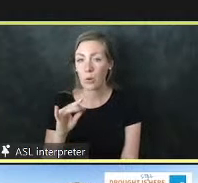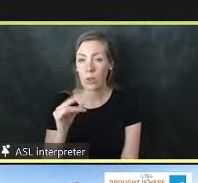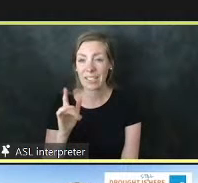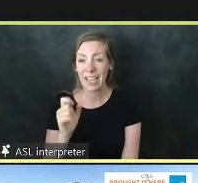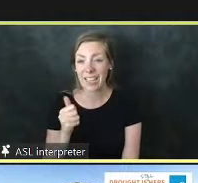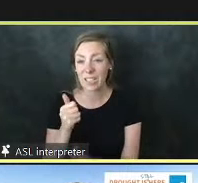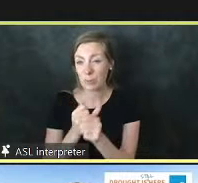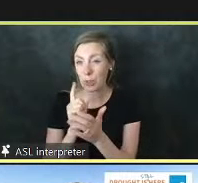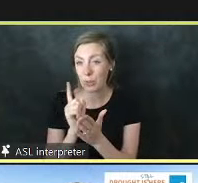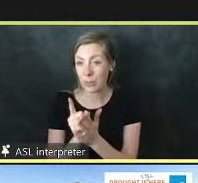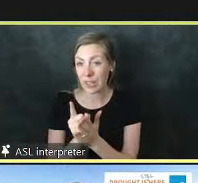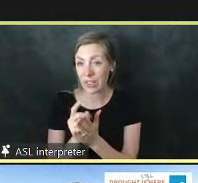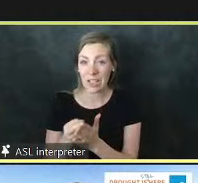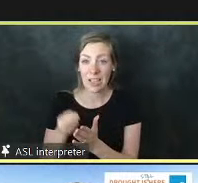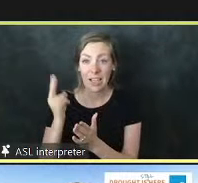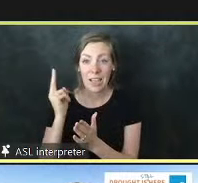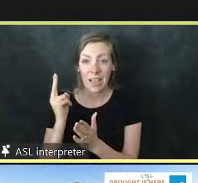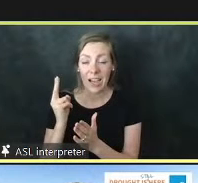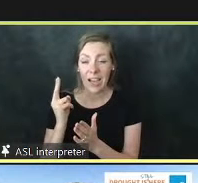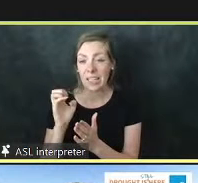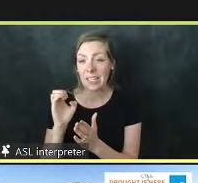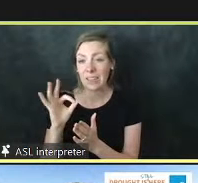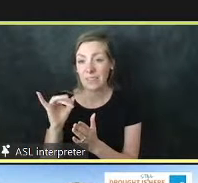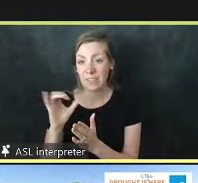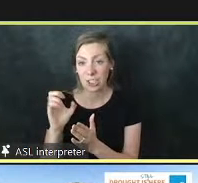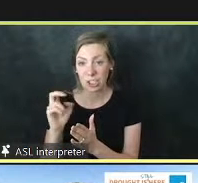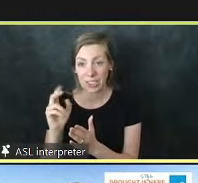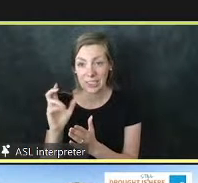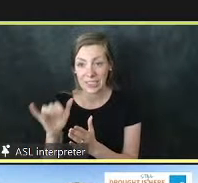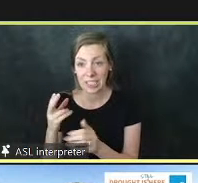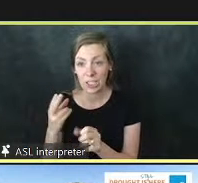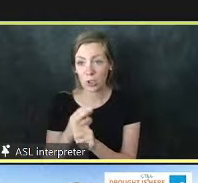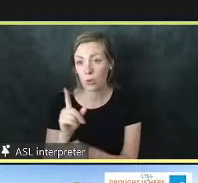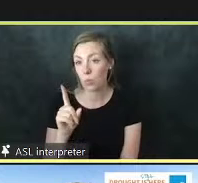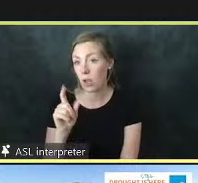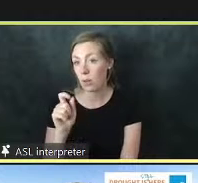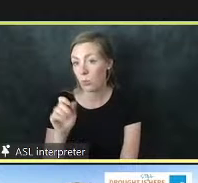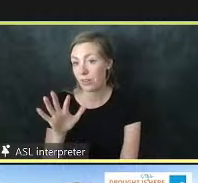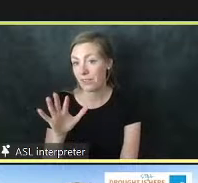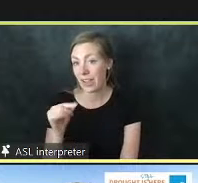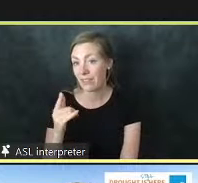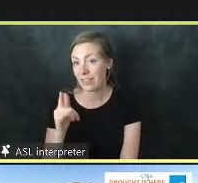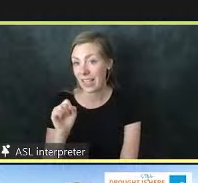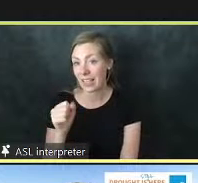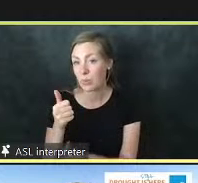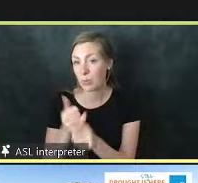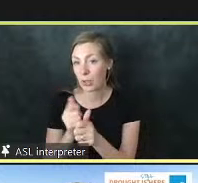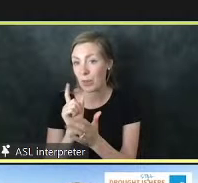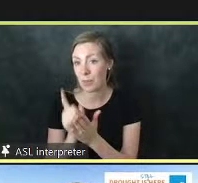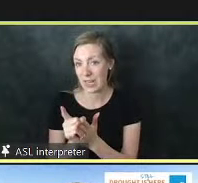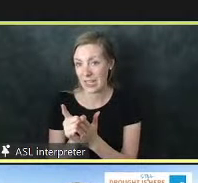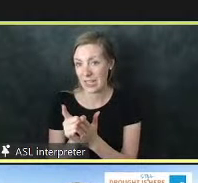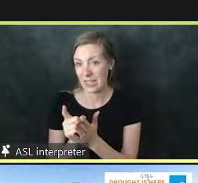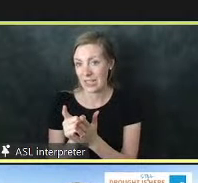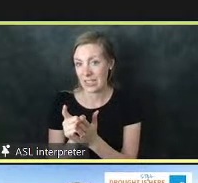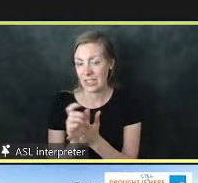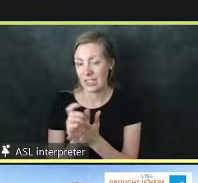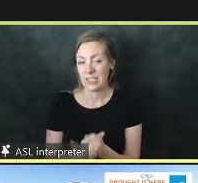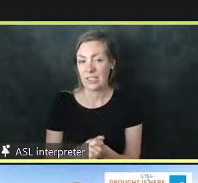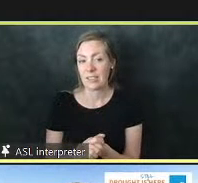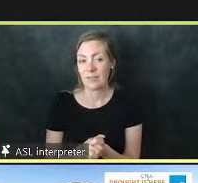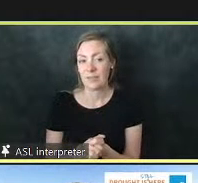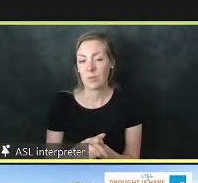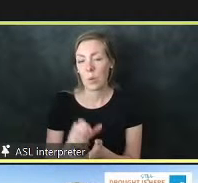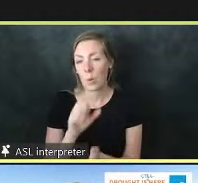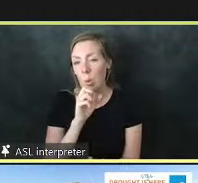que while las, high efficiency shower las, heads use 1.5 rostradores gallons per minute. usan un galón Other por minuto, aerators use